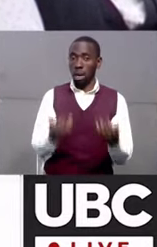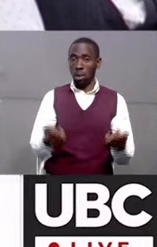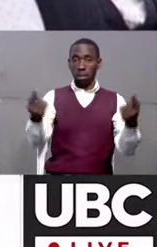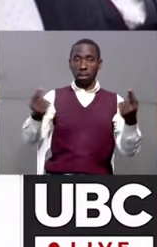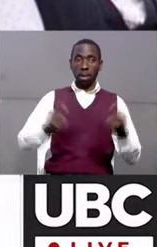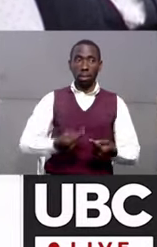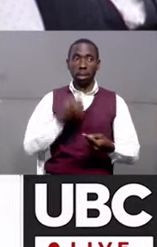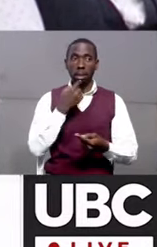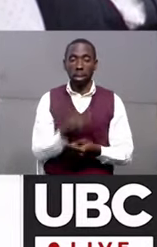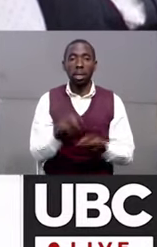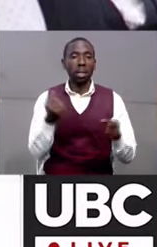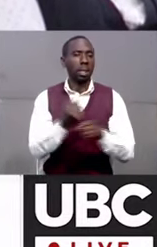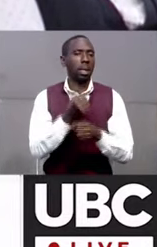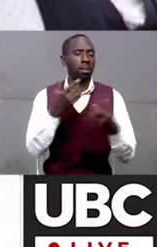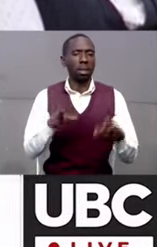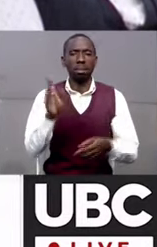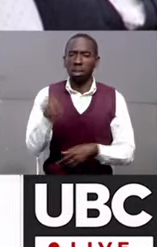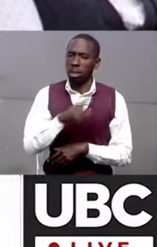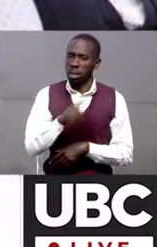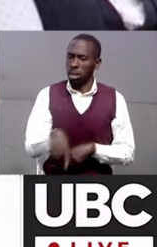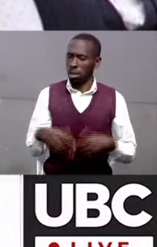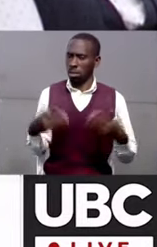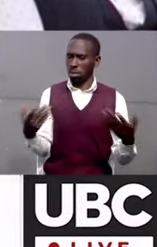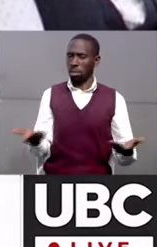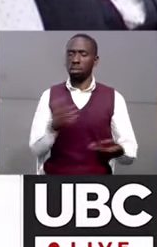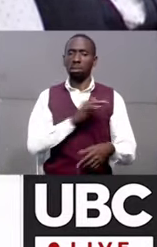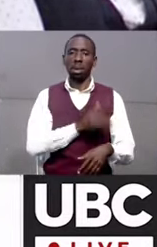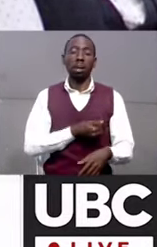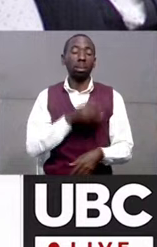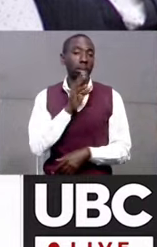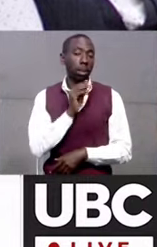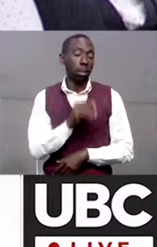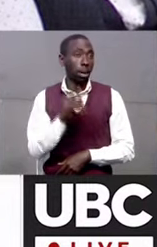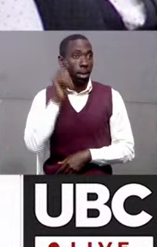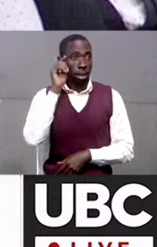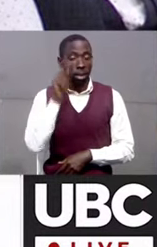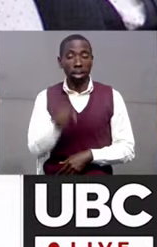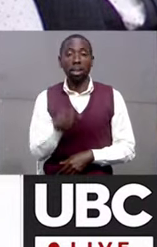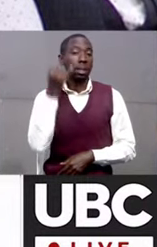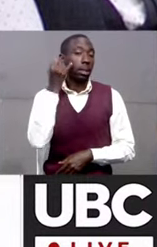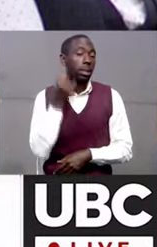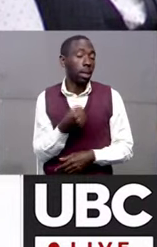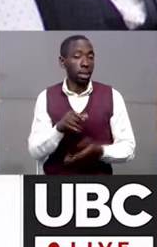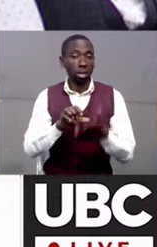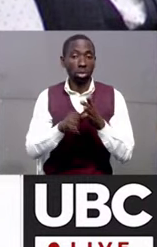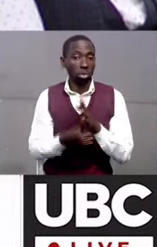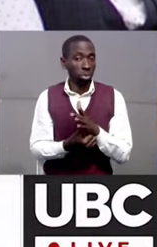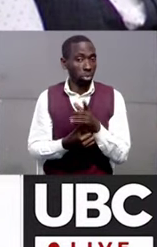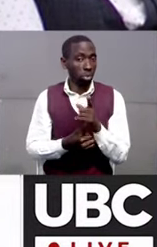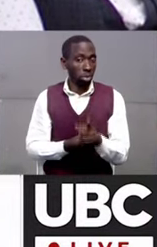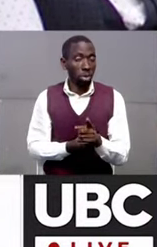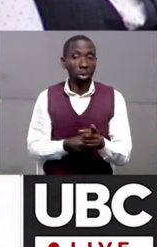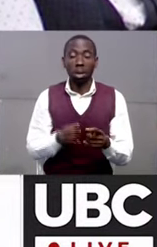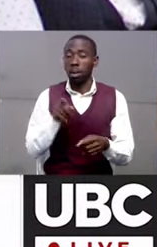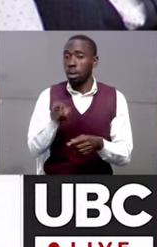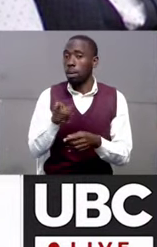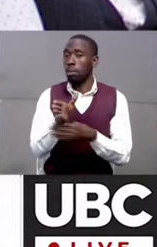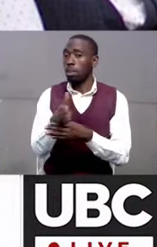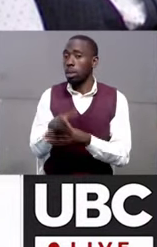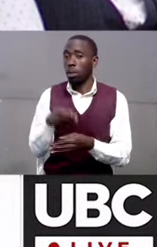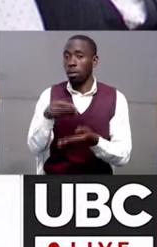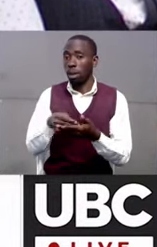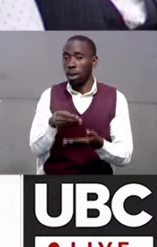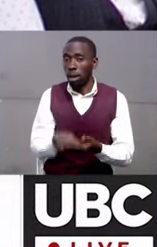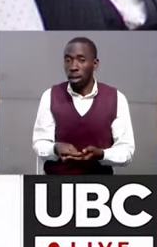you are saying it was done in error. Madam Speaker, this could be a very serious matter that the Ministry of